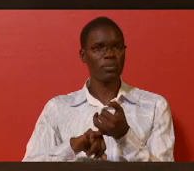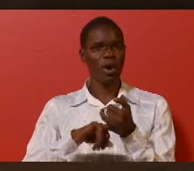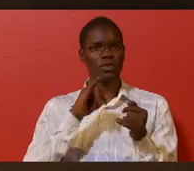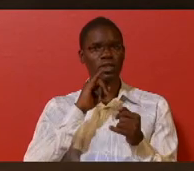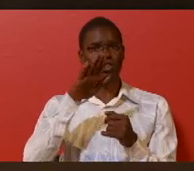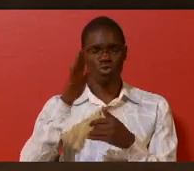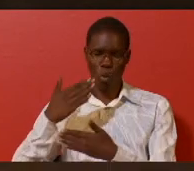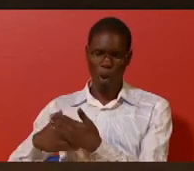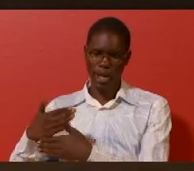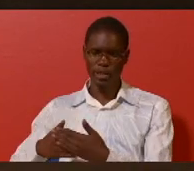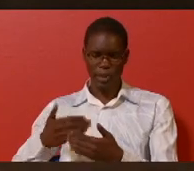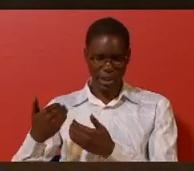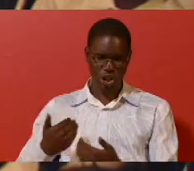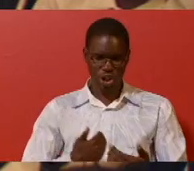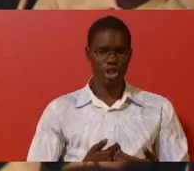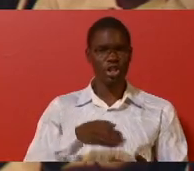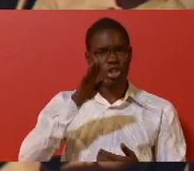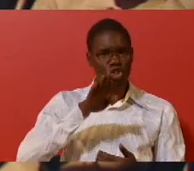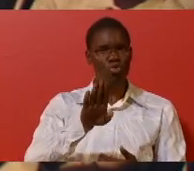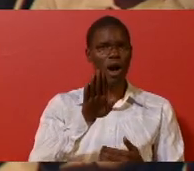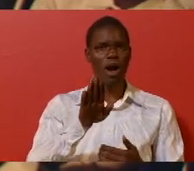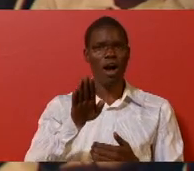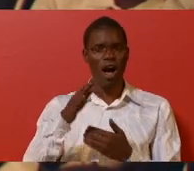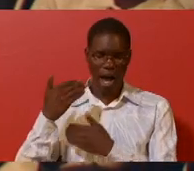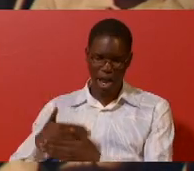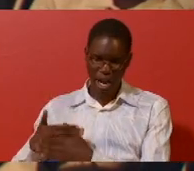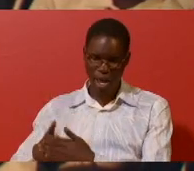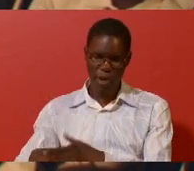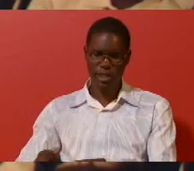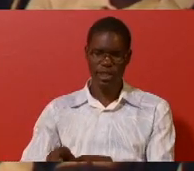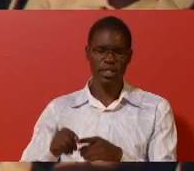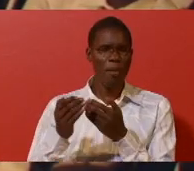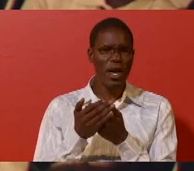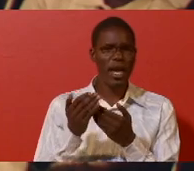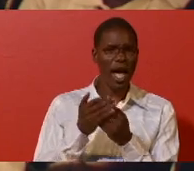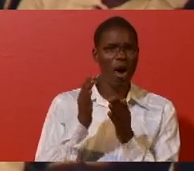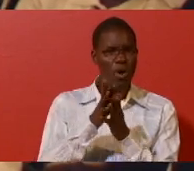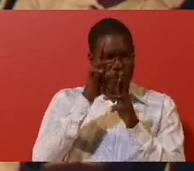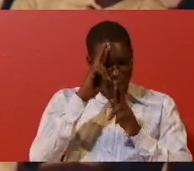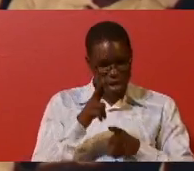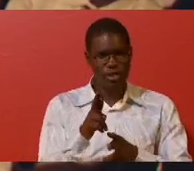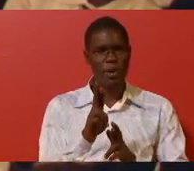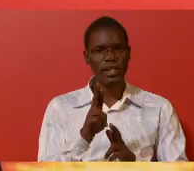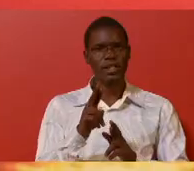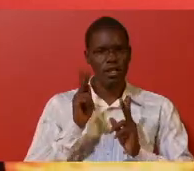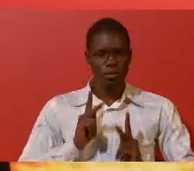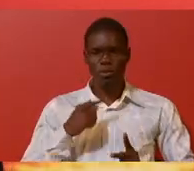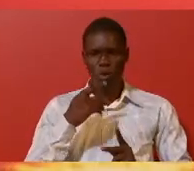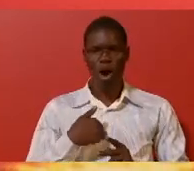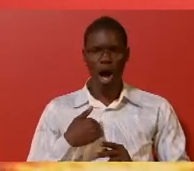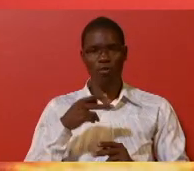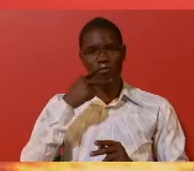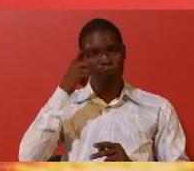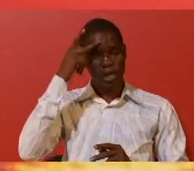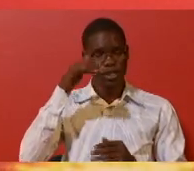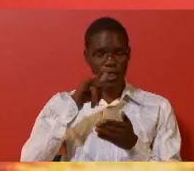neighbor. Your children are your neighbors. Treat them with respect. And for those of us who are parents, let's